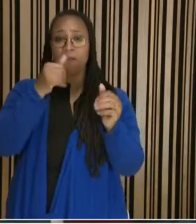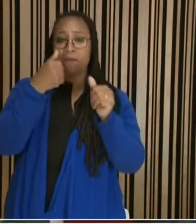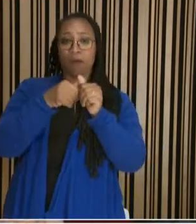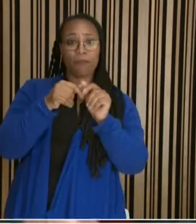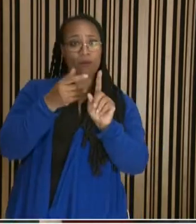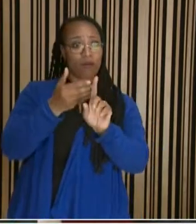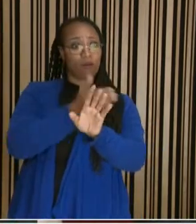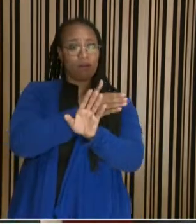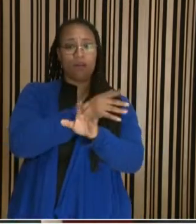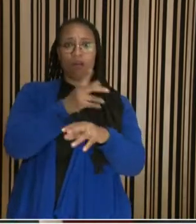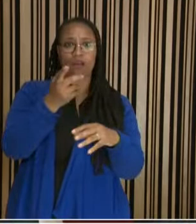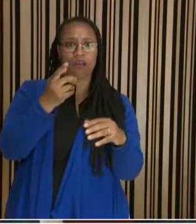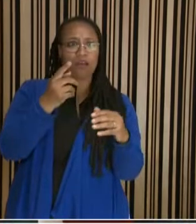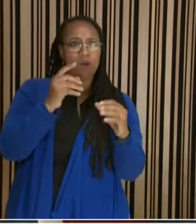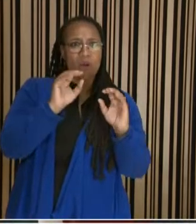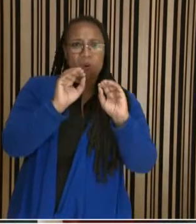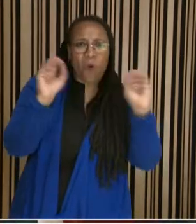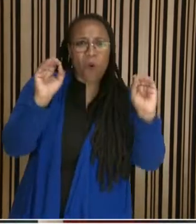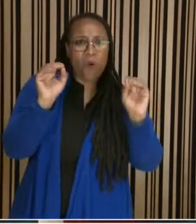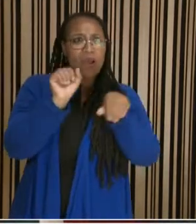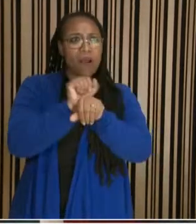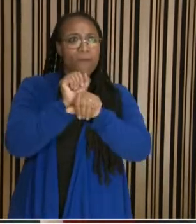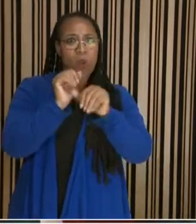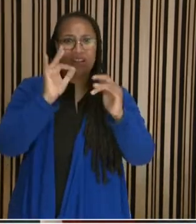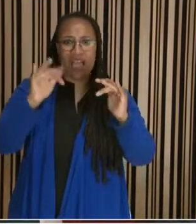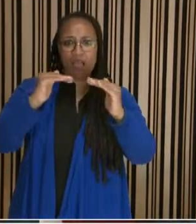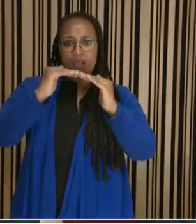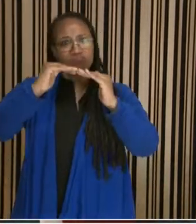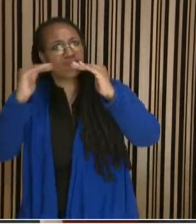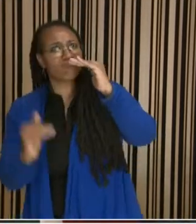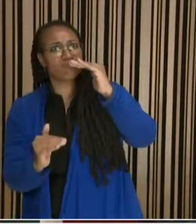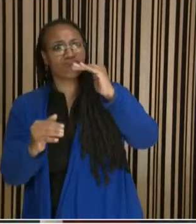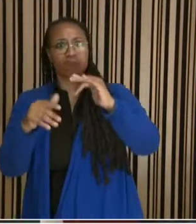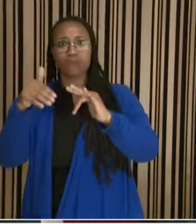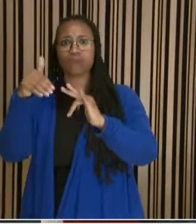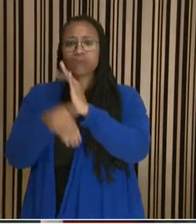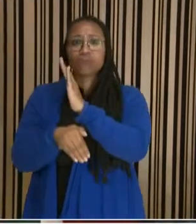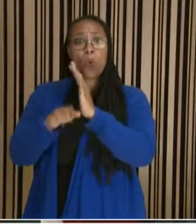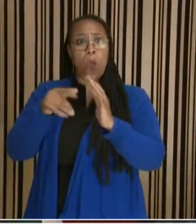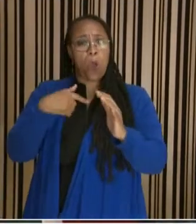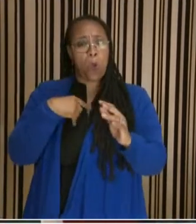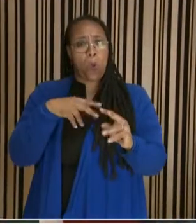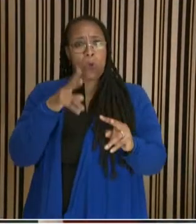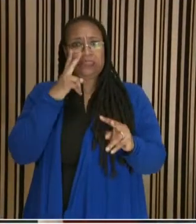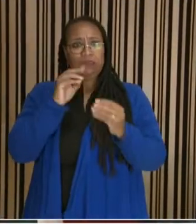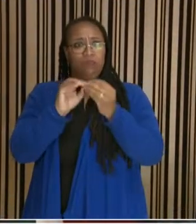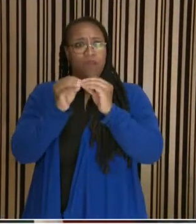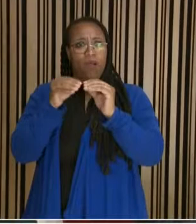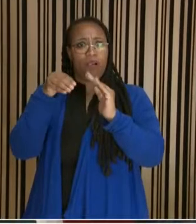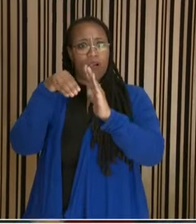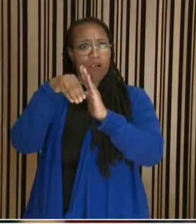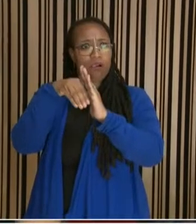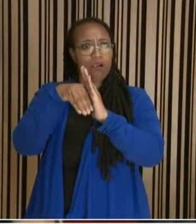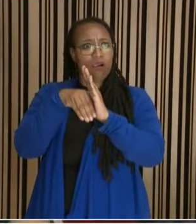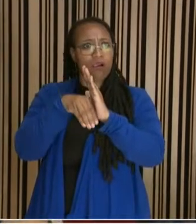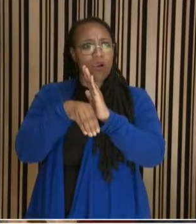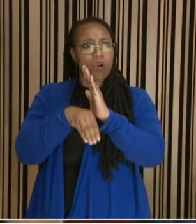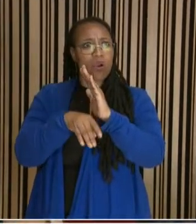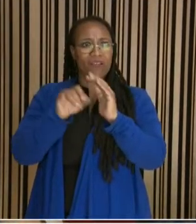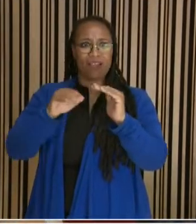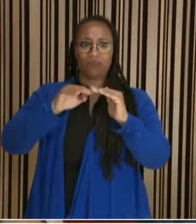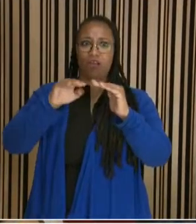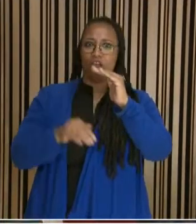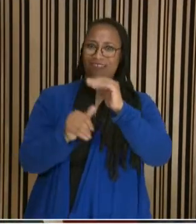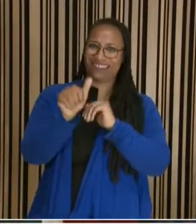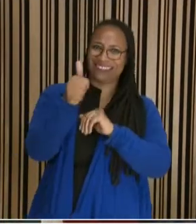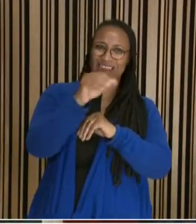Ward 7 and 8 that are below 2 digits. So we were over 10% unemployment in Ward 7 and 8. Definitely